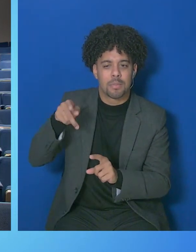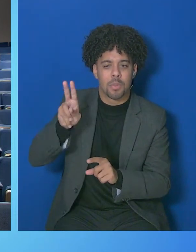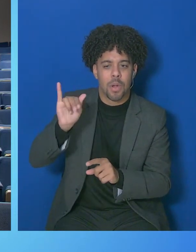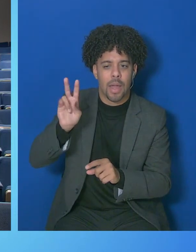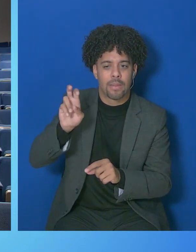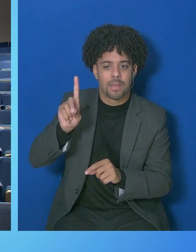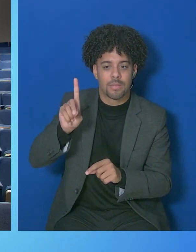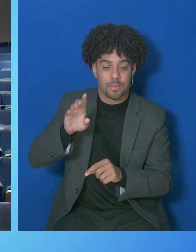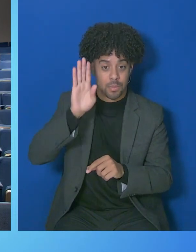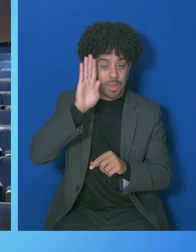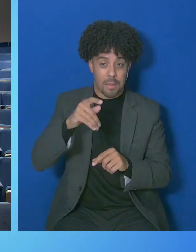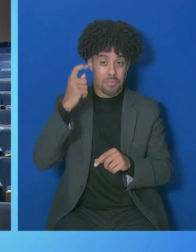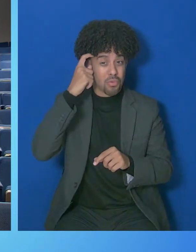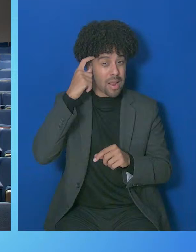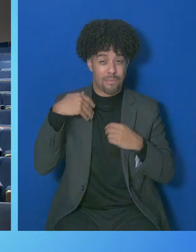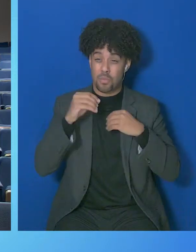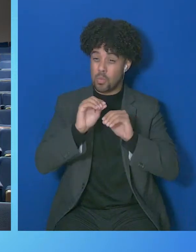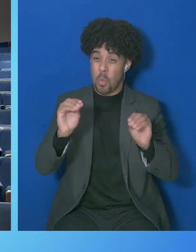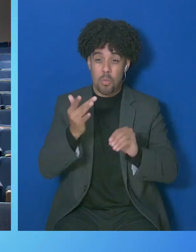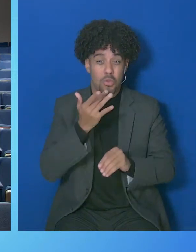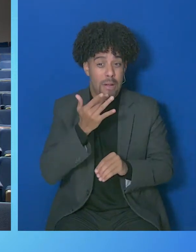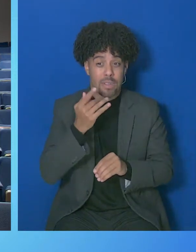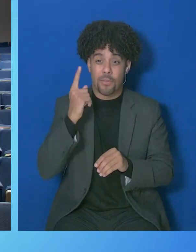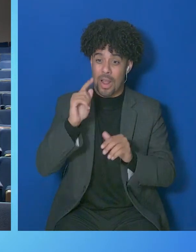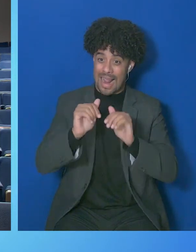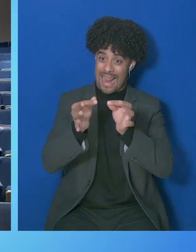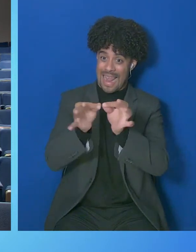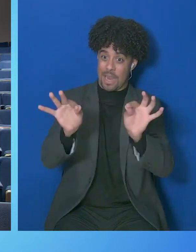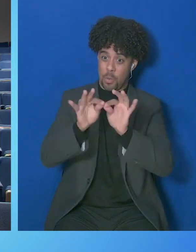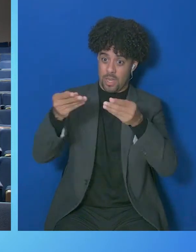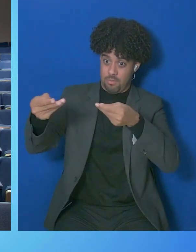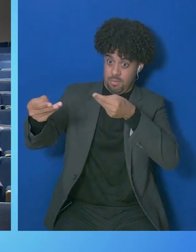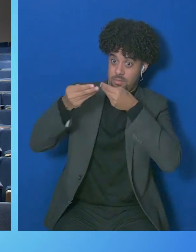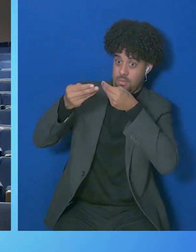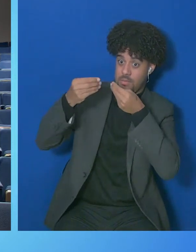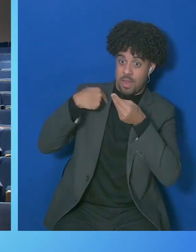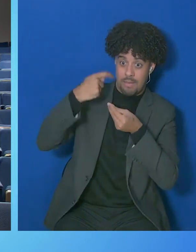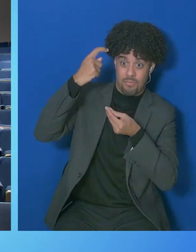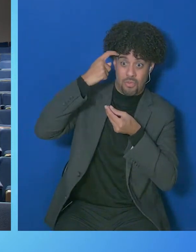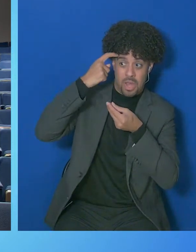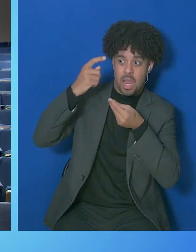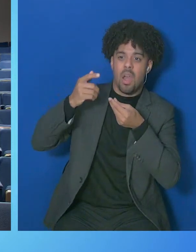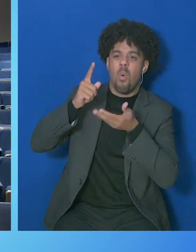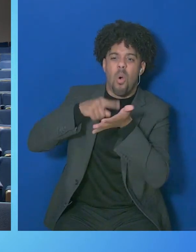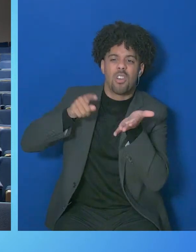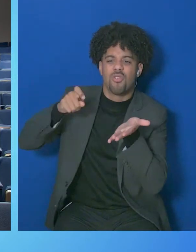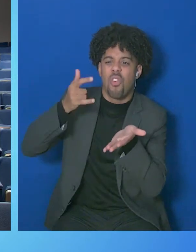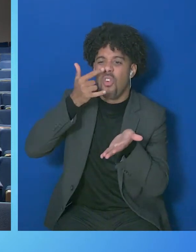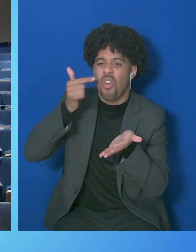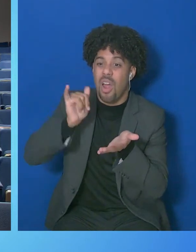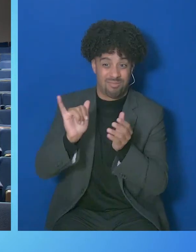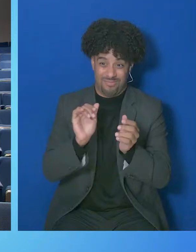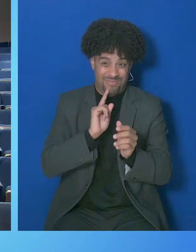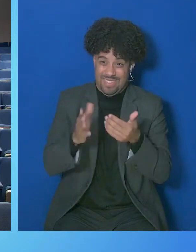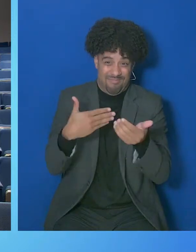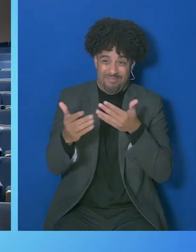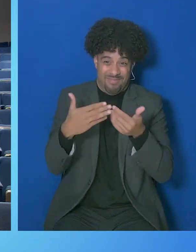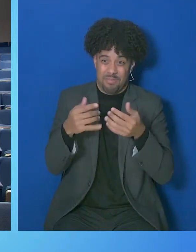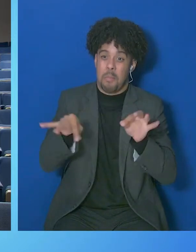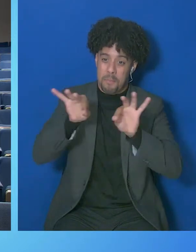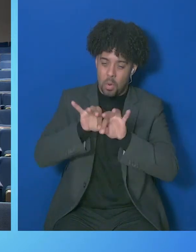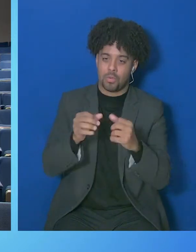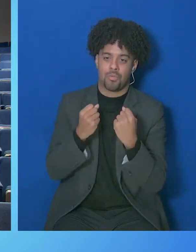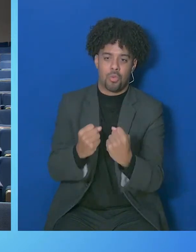for language input as long as it has a strong language foundation. This is